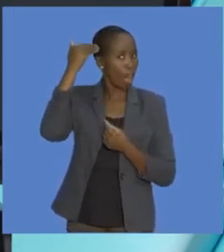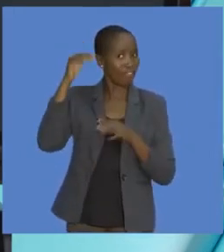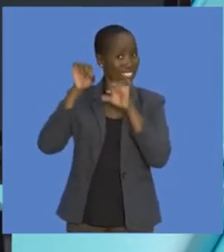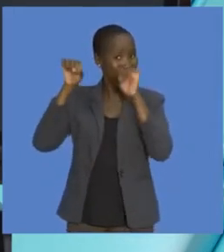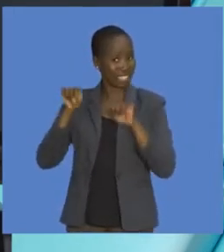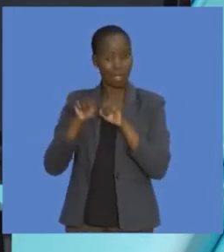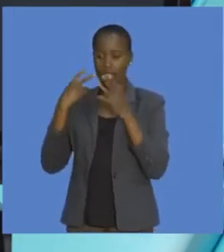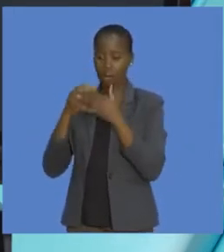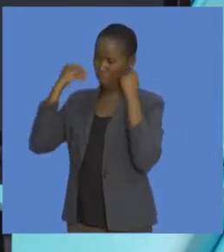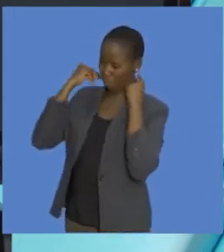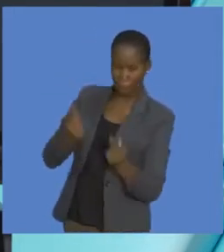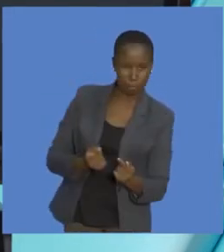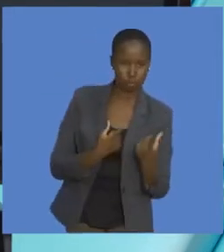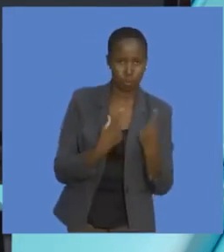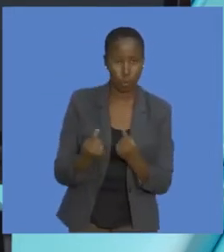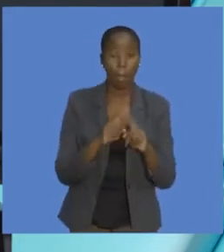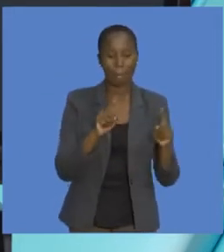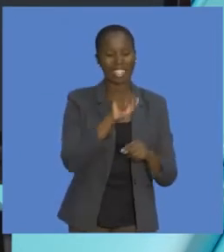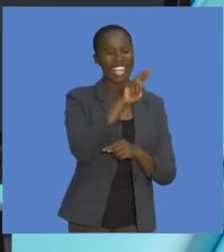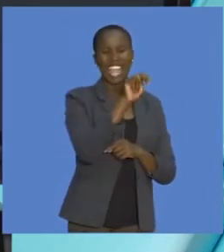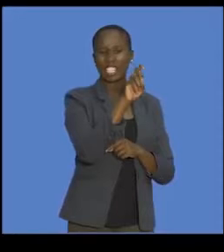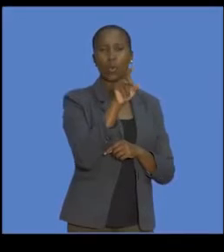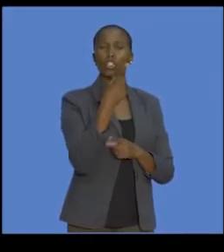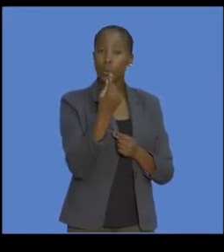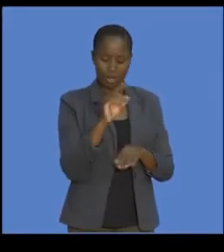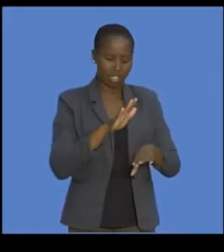a short-lived process.